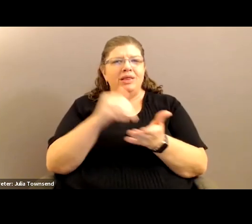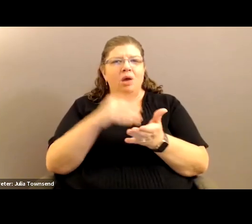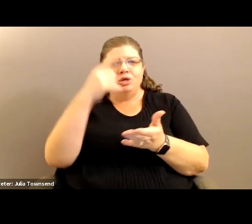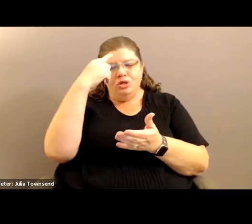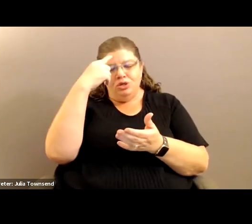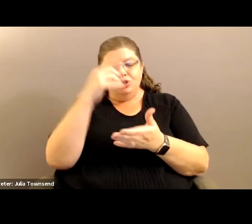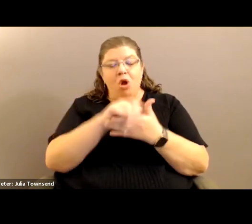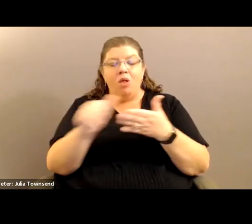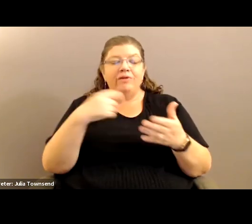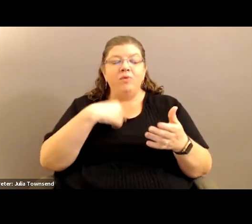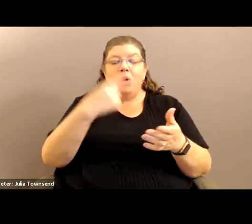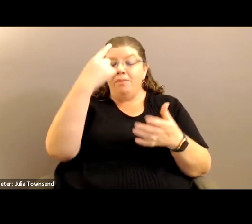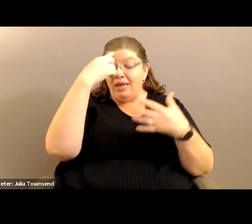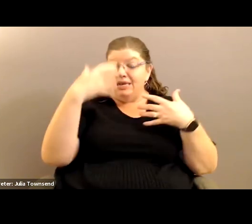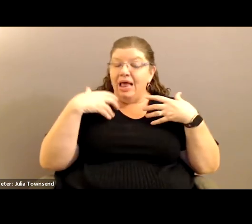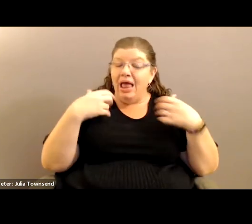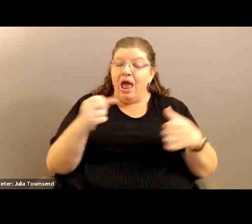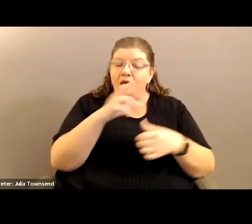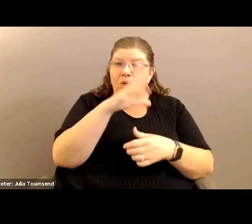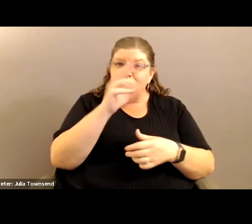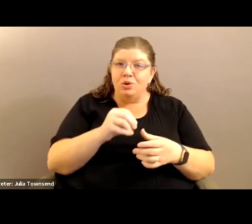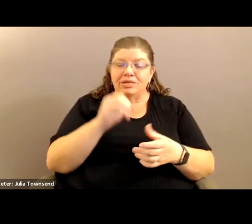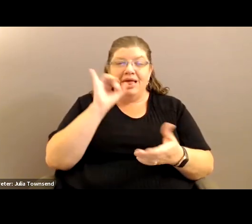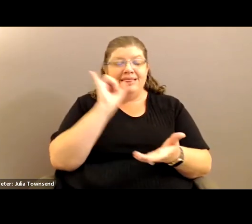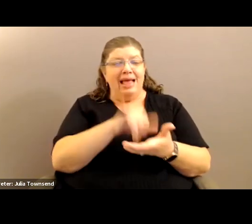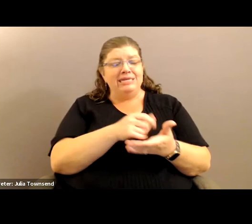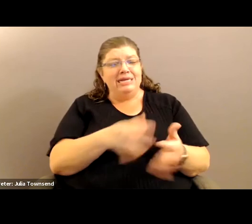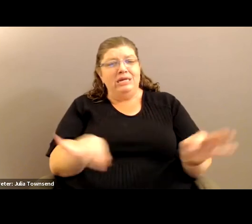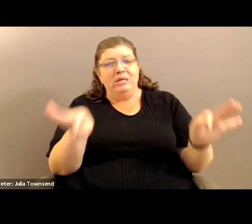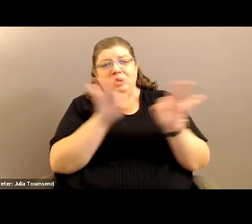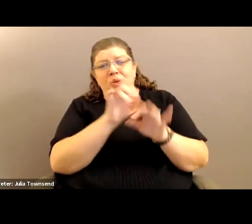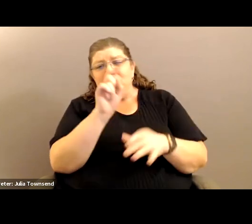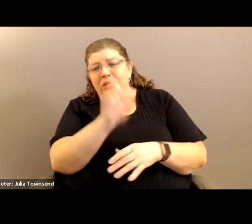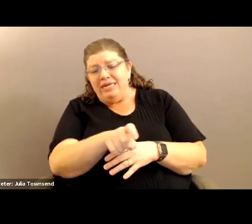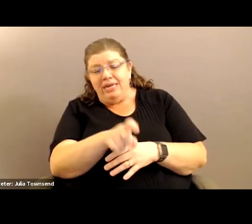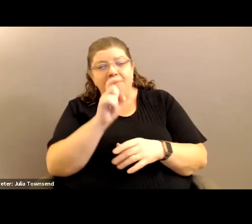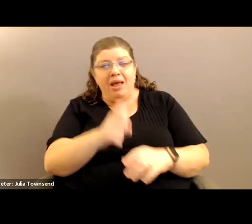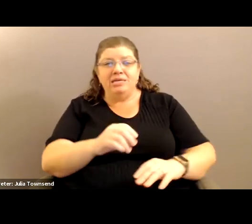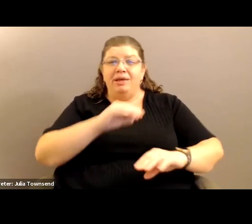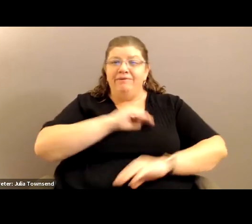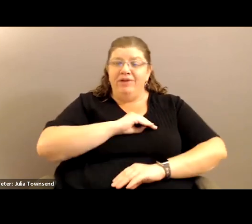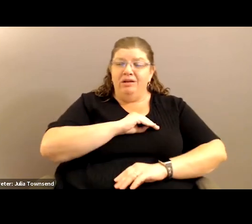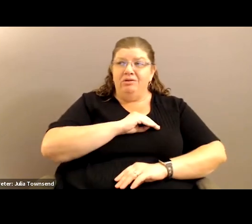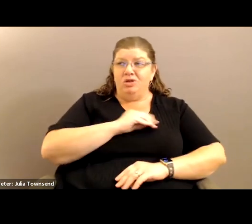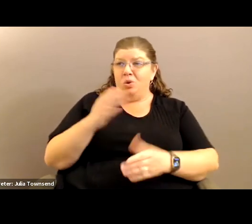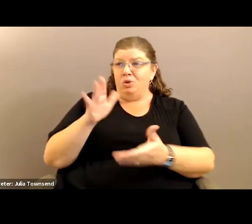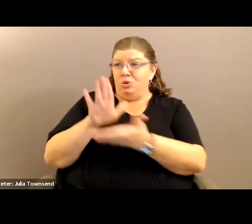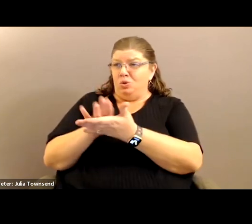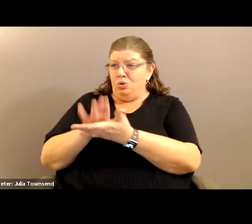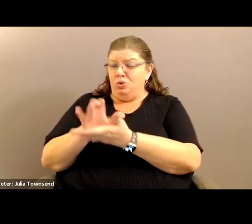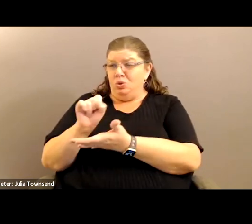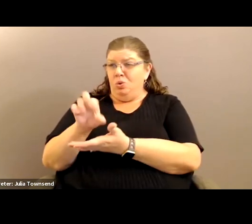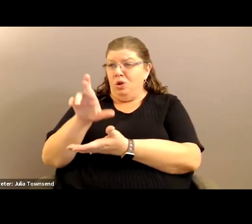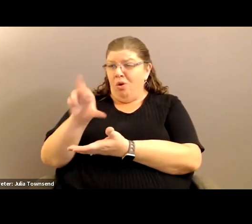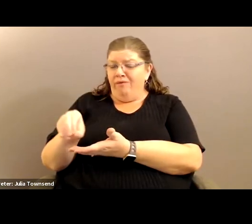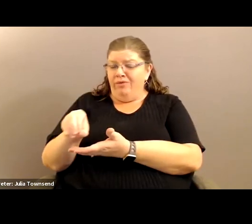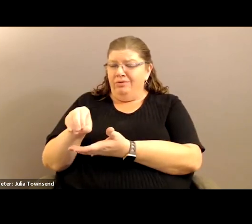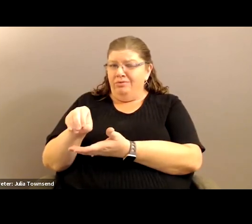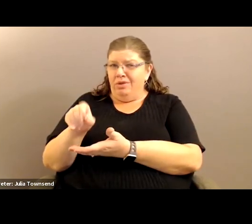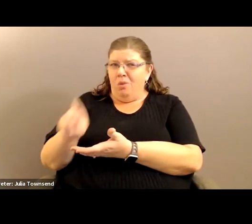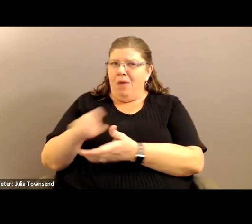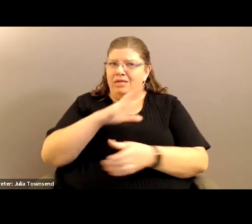is an incredible gap that must be filled so if we're considering a school resource officer then we must consider more mental health